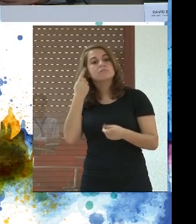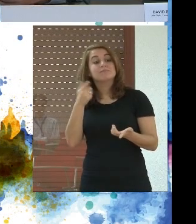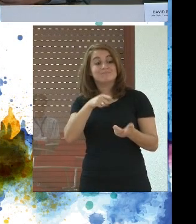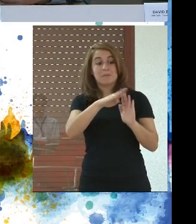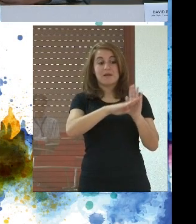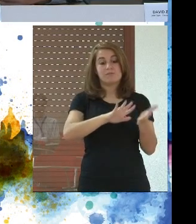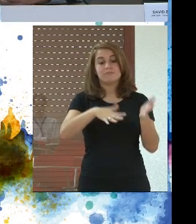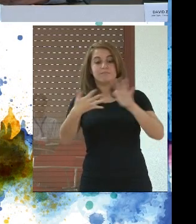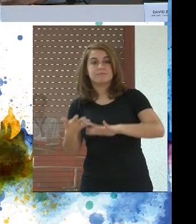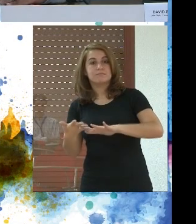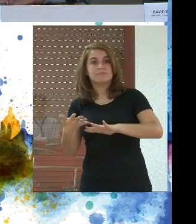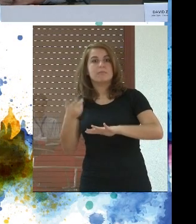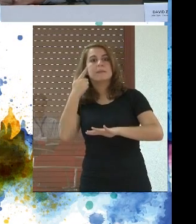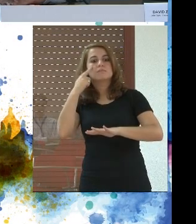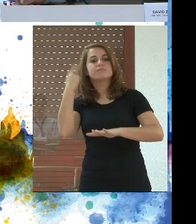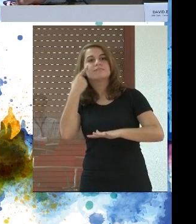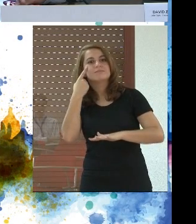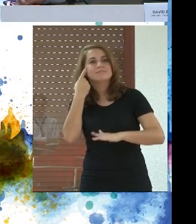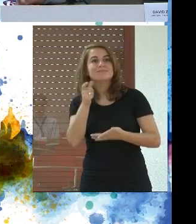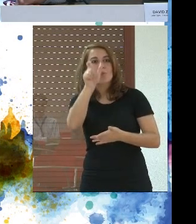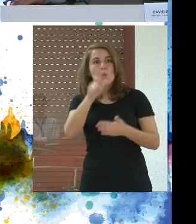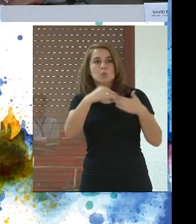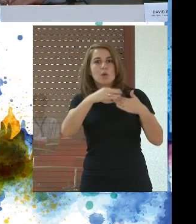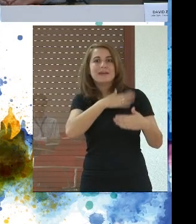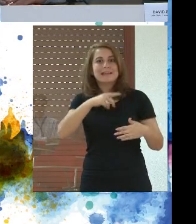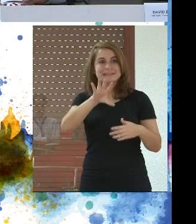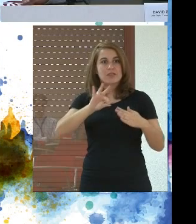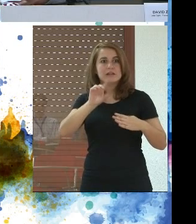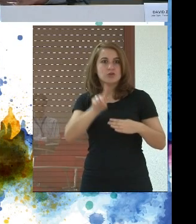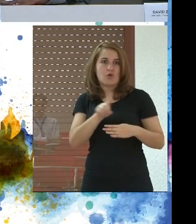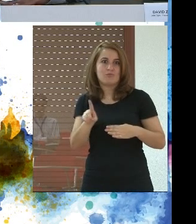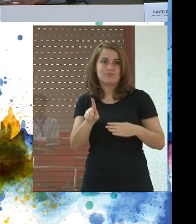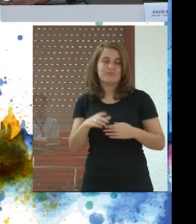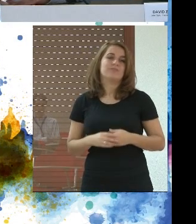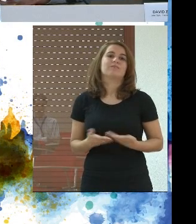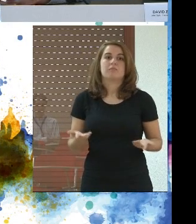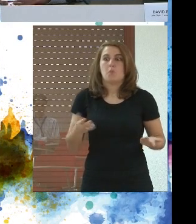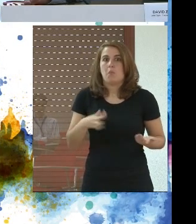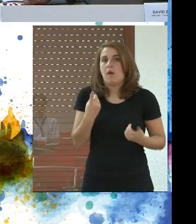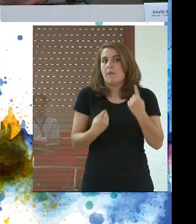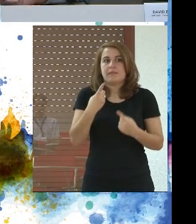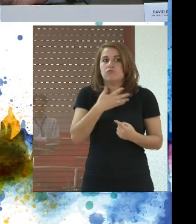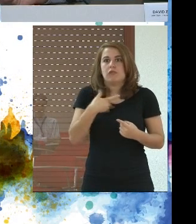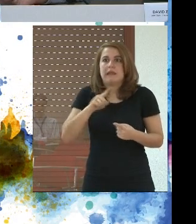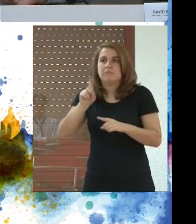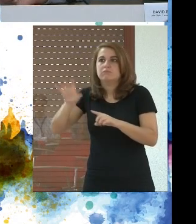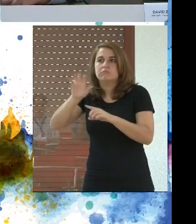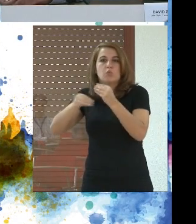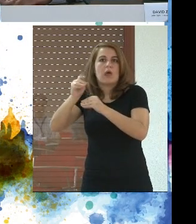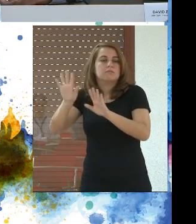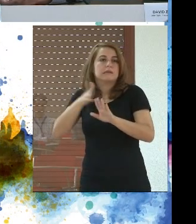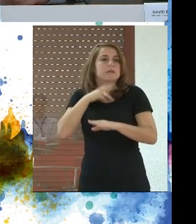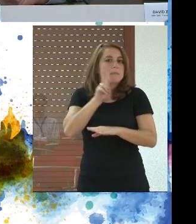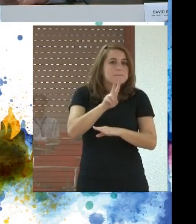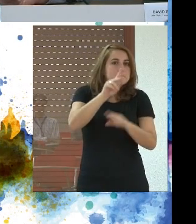to convert this application to detect when the user wants to select something and when the user doesn't want to select anything because he or she wants